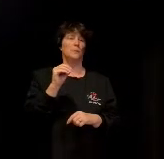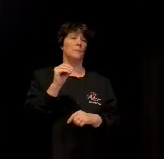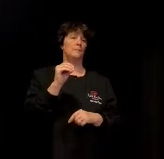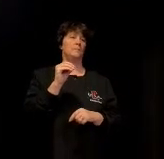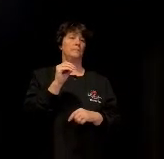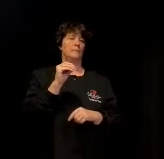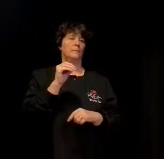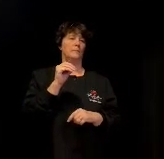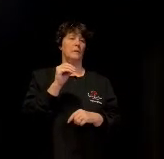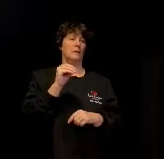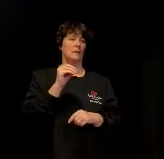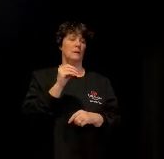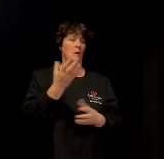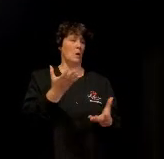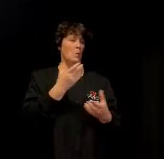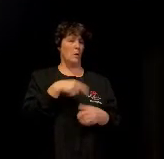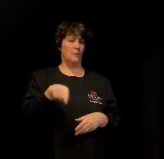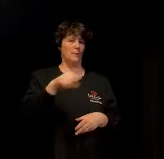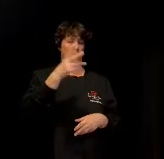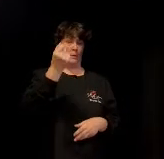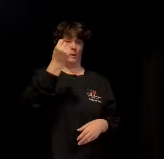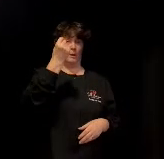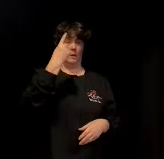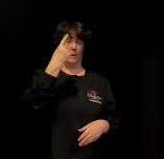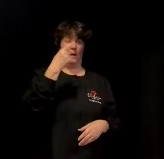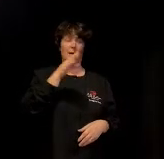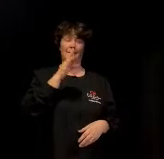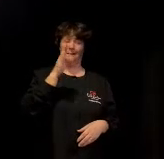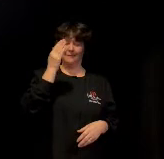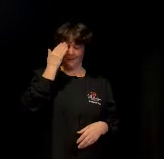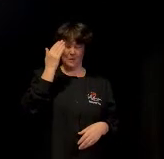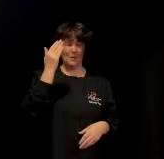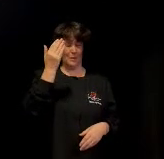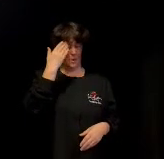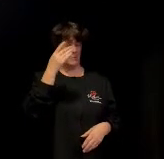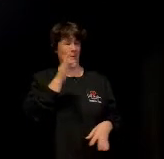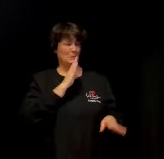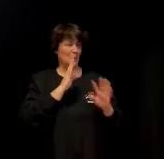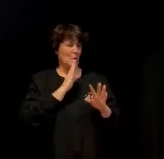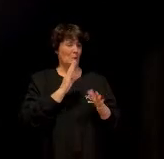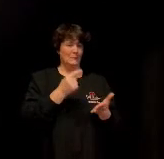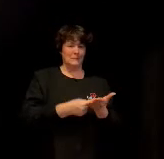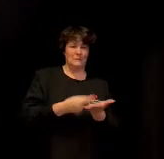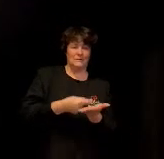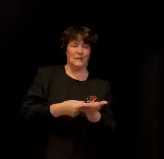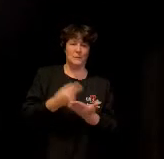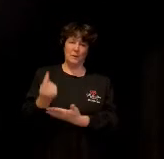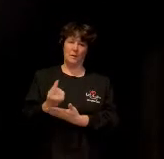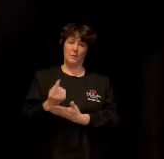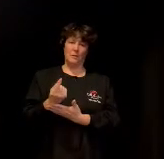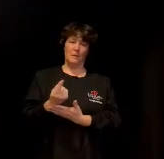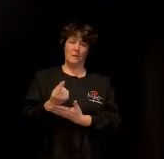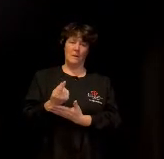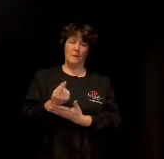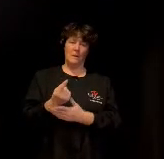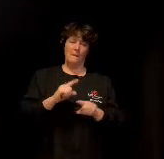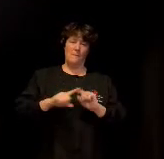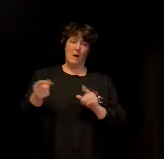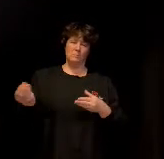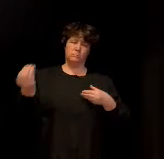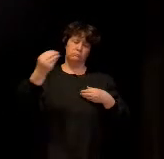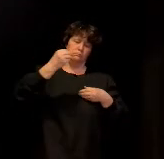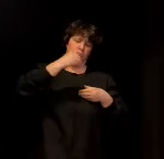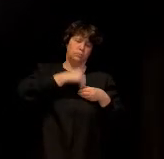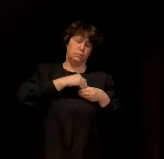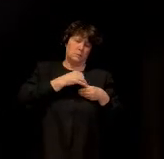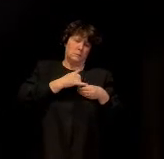I want you to understand that. I mean, I know we talk about it all the time, but I want you to get this in your heart,